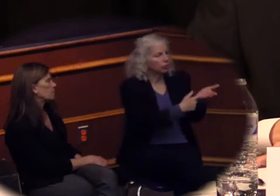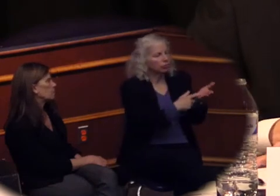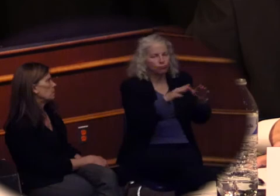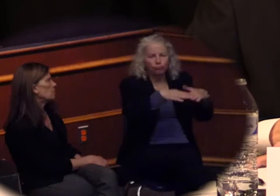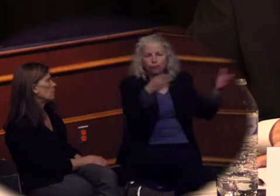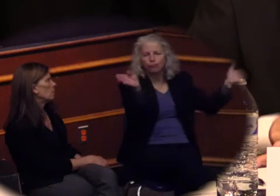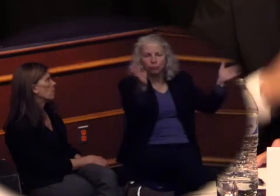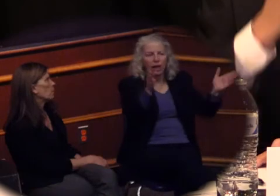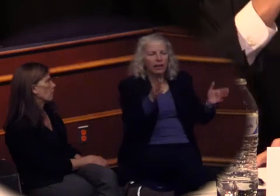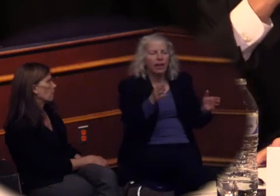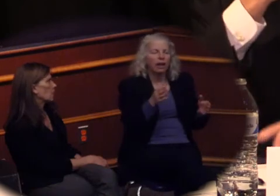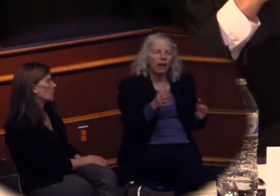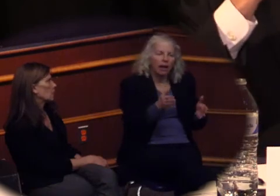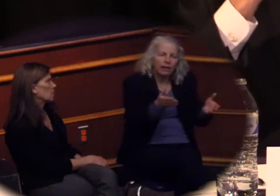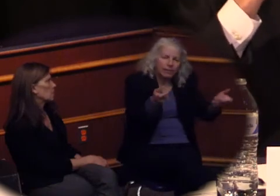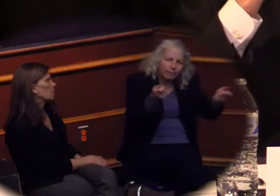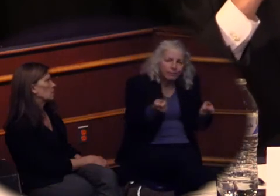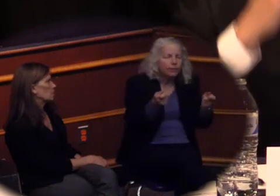and new expenditures.